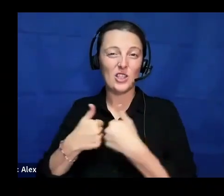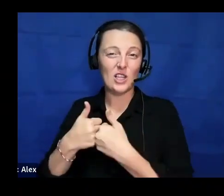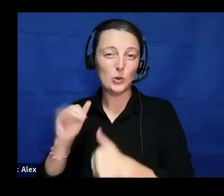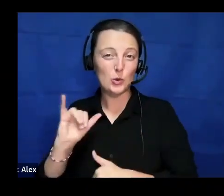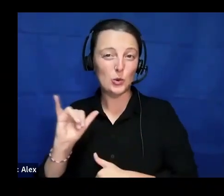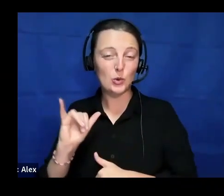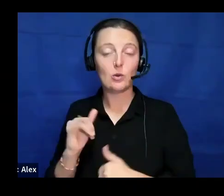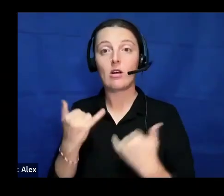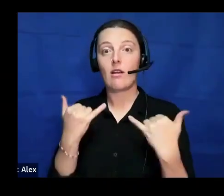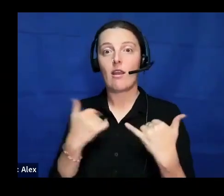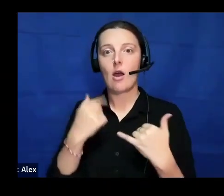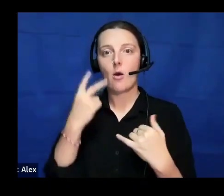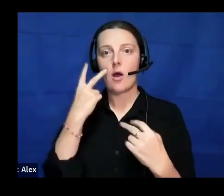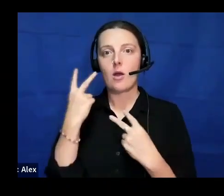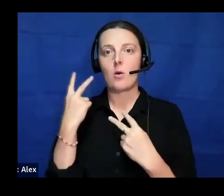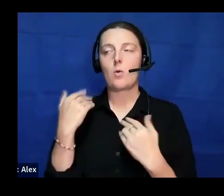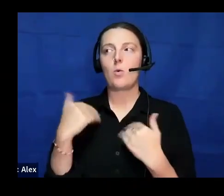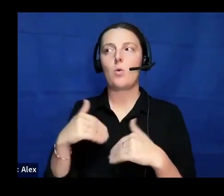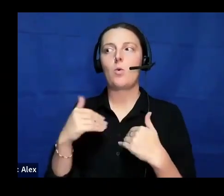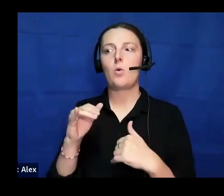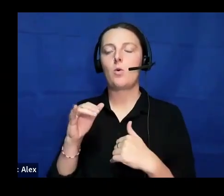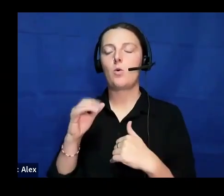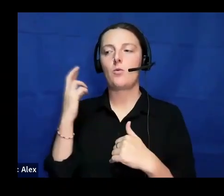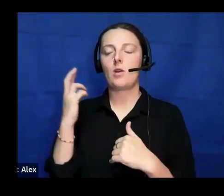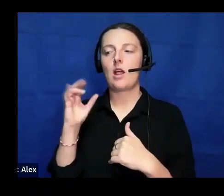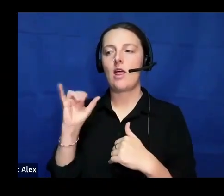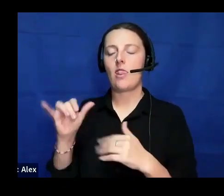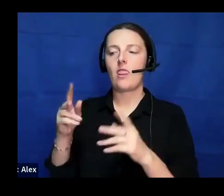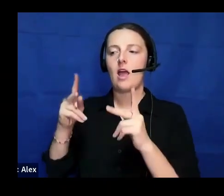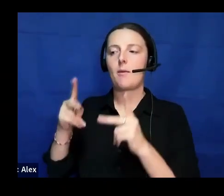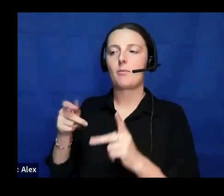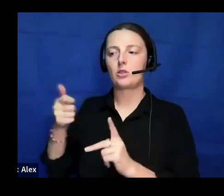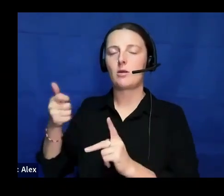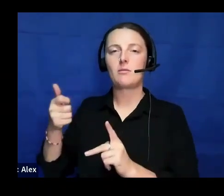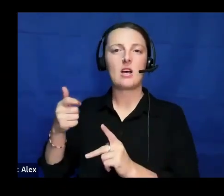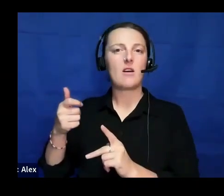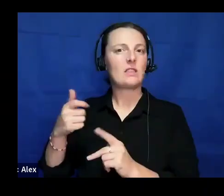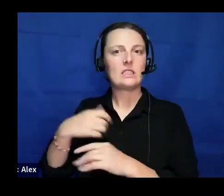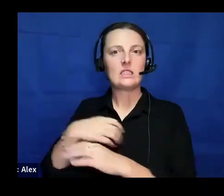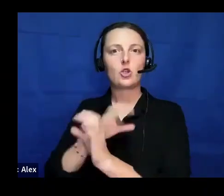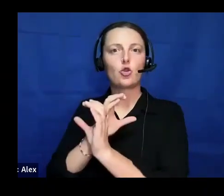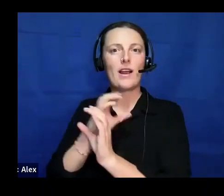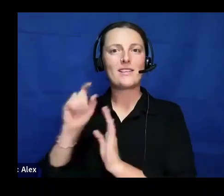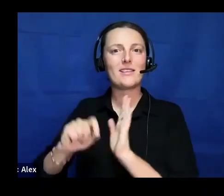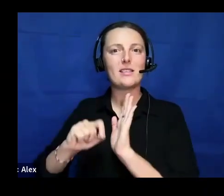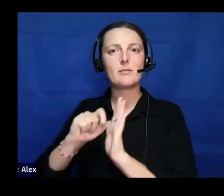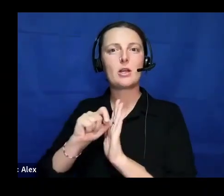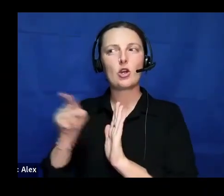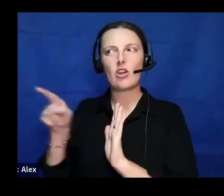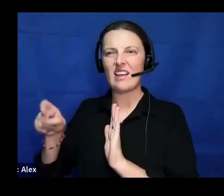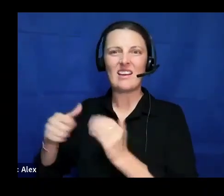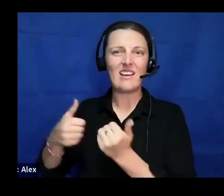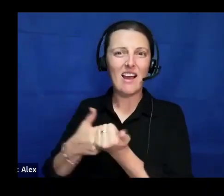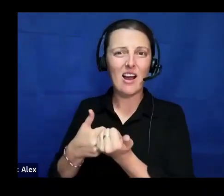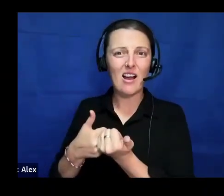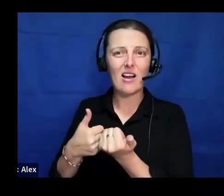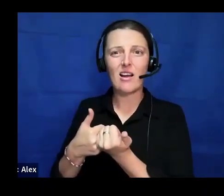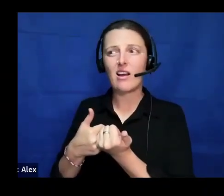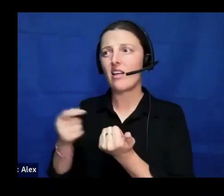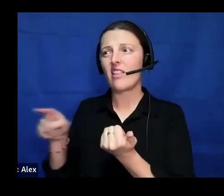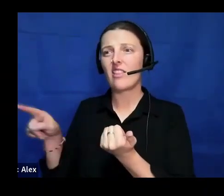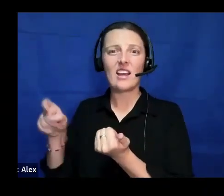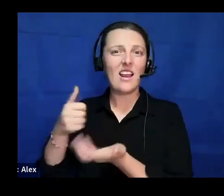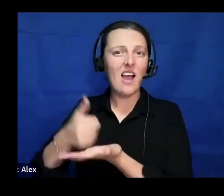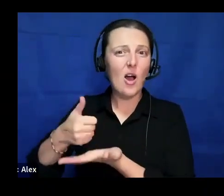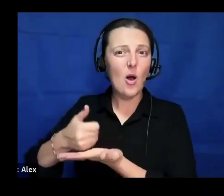realized that this person was going through a crisis period, right? And they needed help and support. So looking back, I can see how